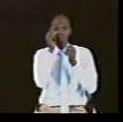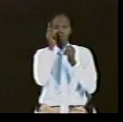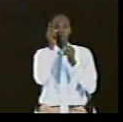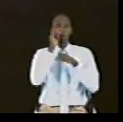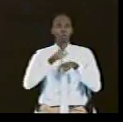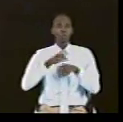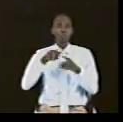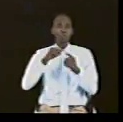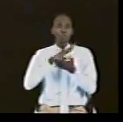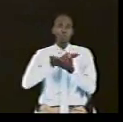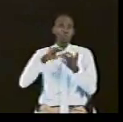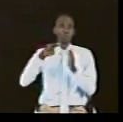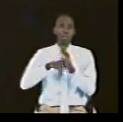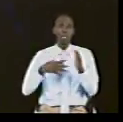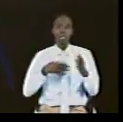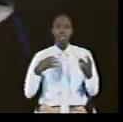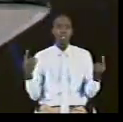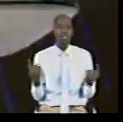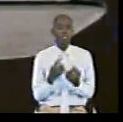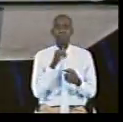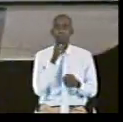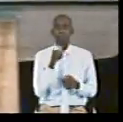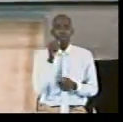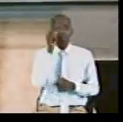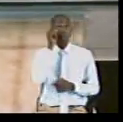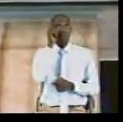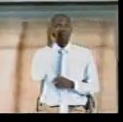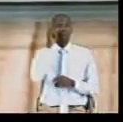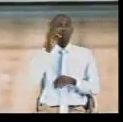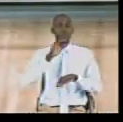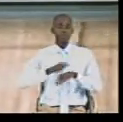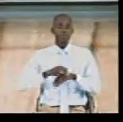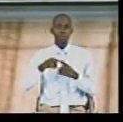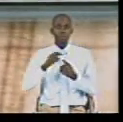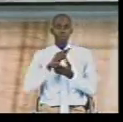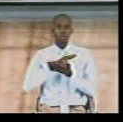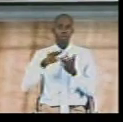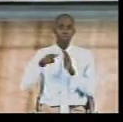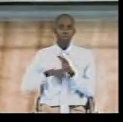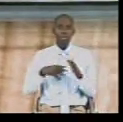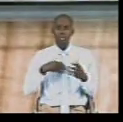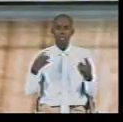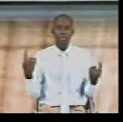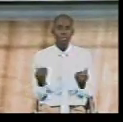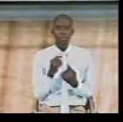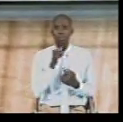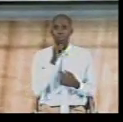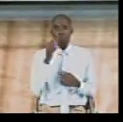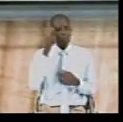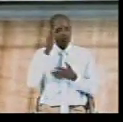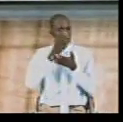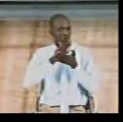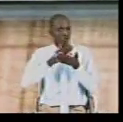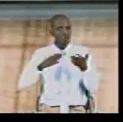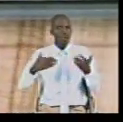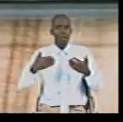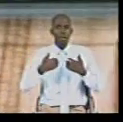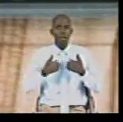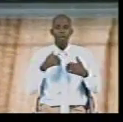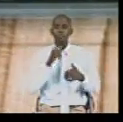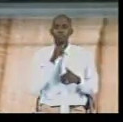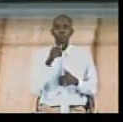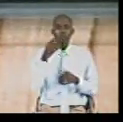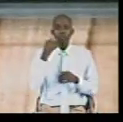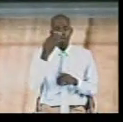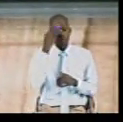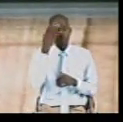and sin not. Awake to righteousness and sin not. For some have not the knowledge of